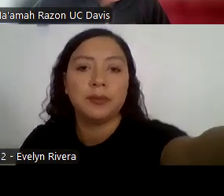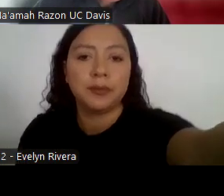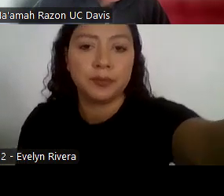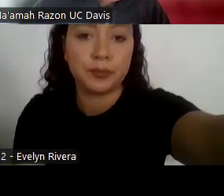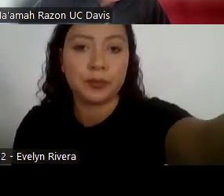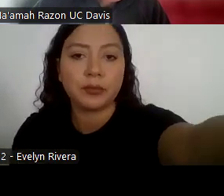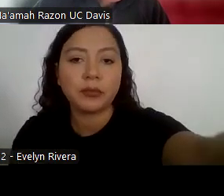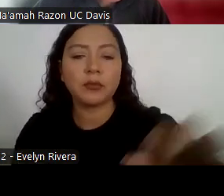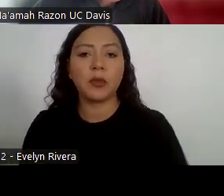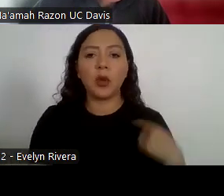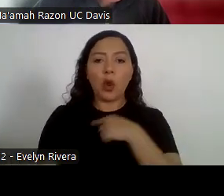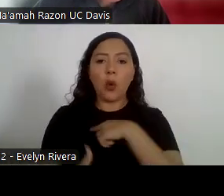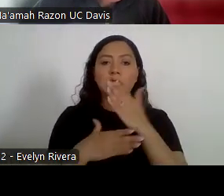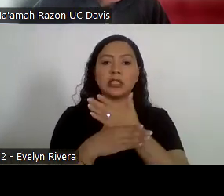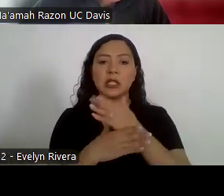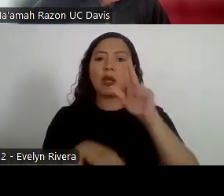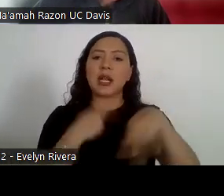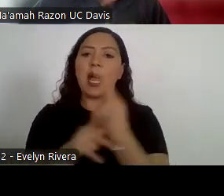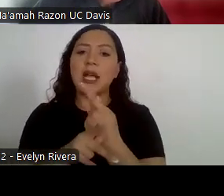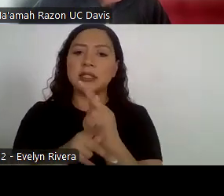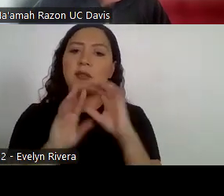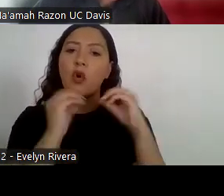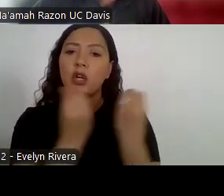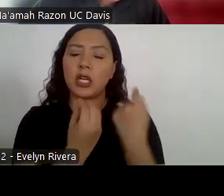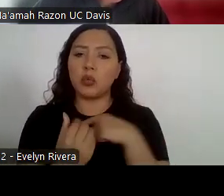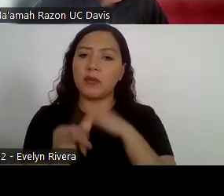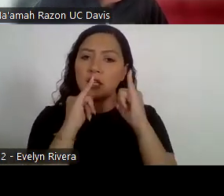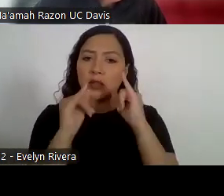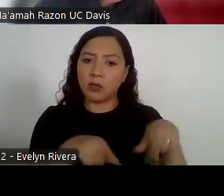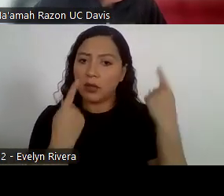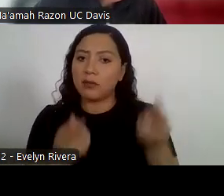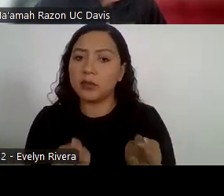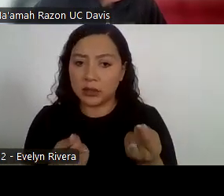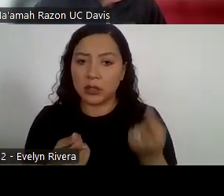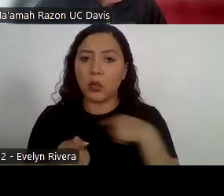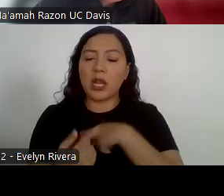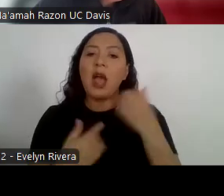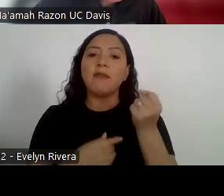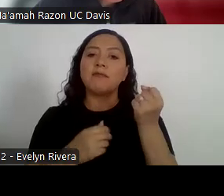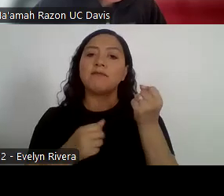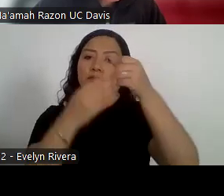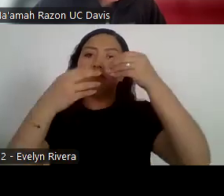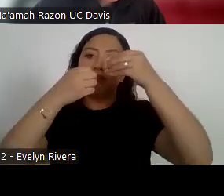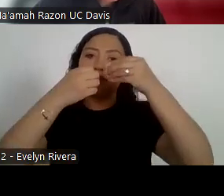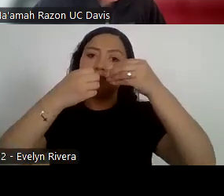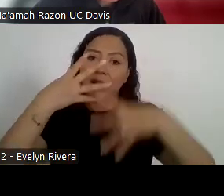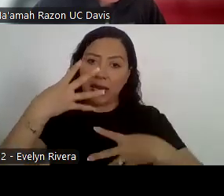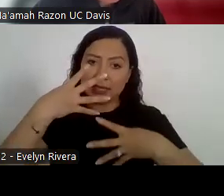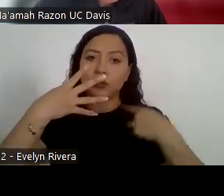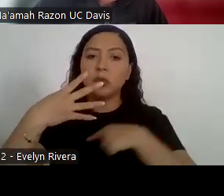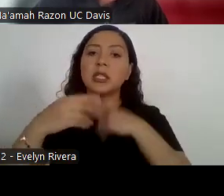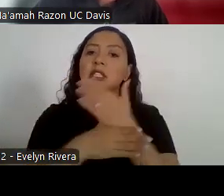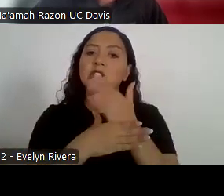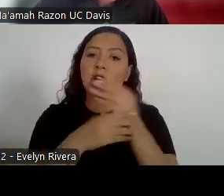And to kind of share some of the types of organizations we've interviewed in, we do have full lists that, we'd be happy to share as